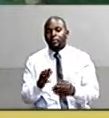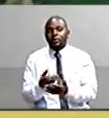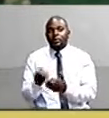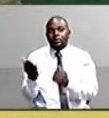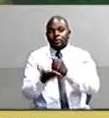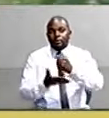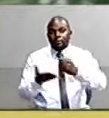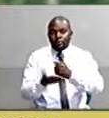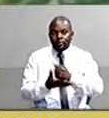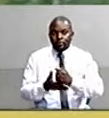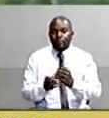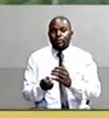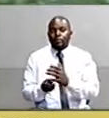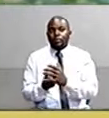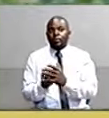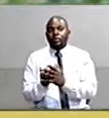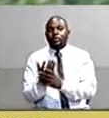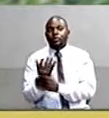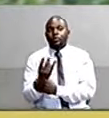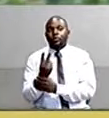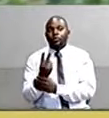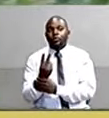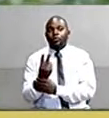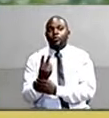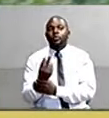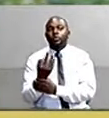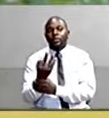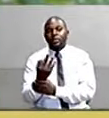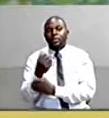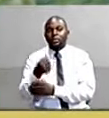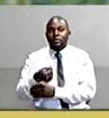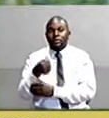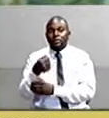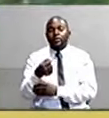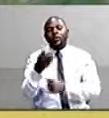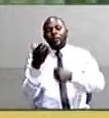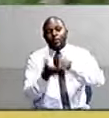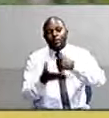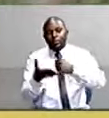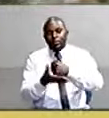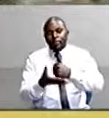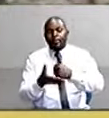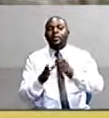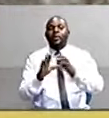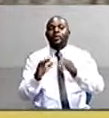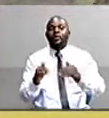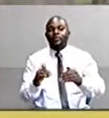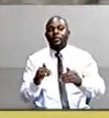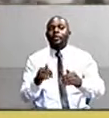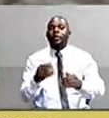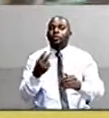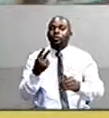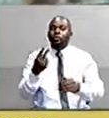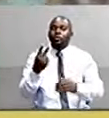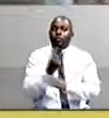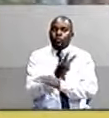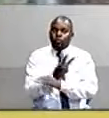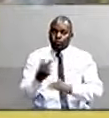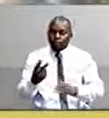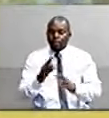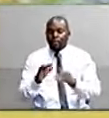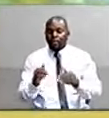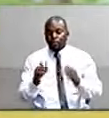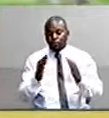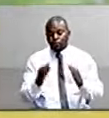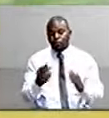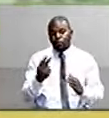Cocoa matures in a period of 2 to 3 years of planting and is harvested every after 2 weeks throughout the year, though it has two major